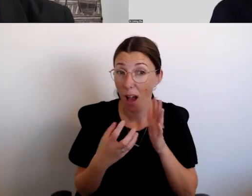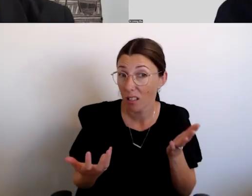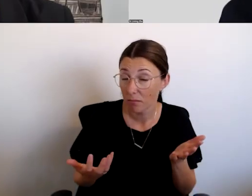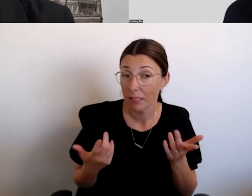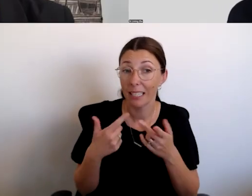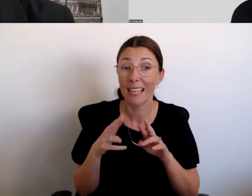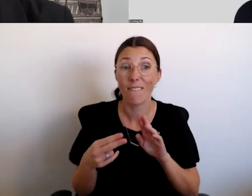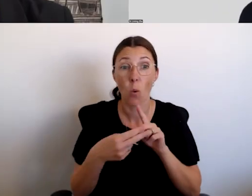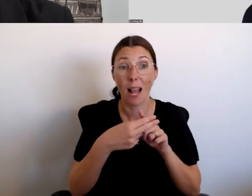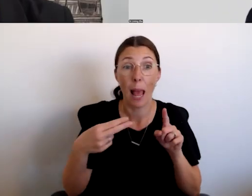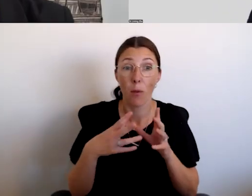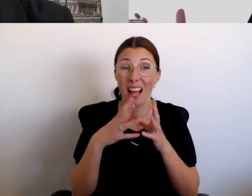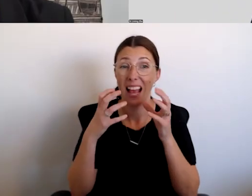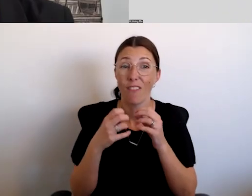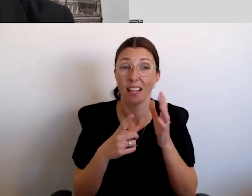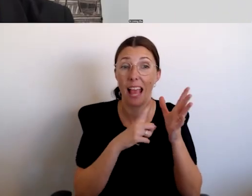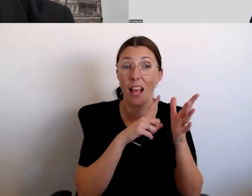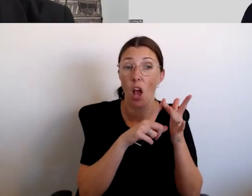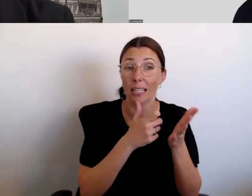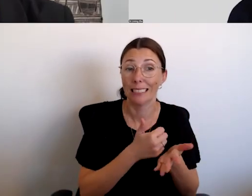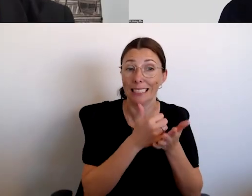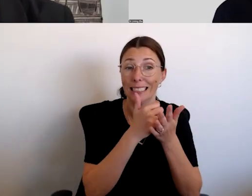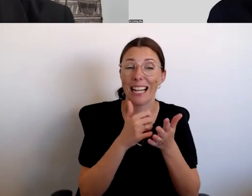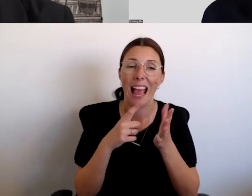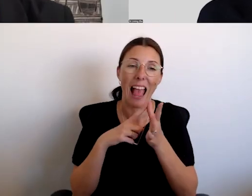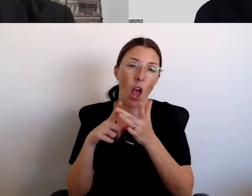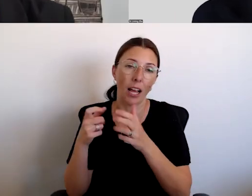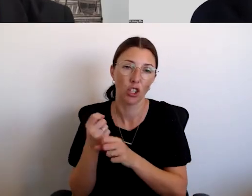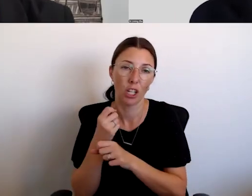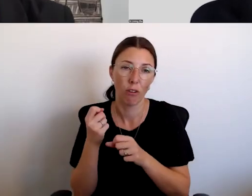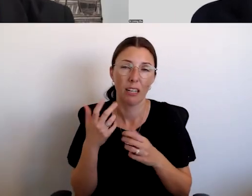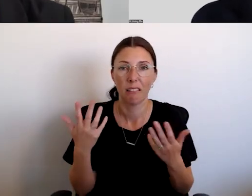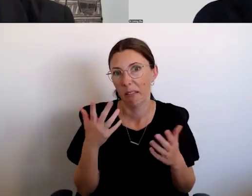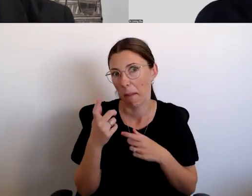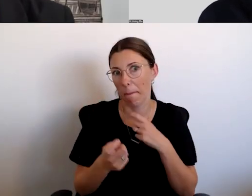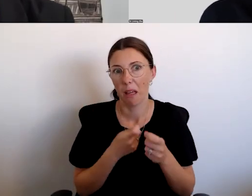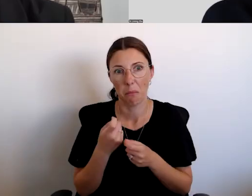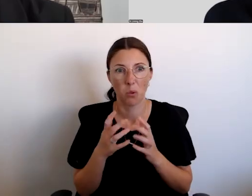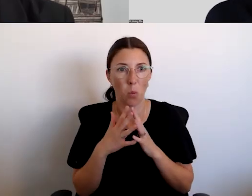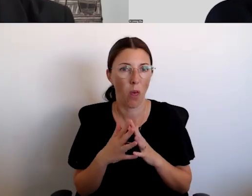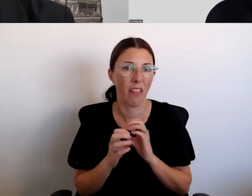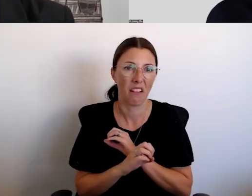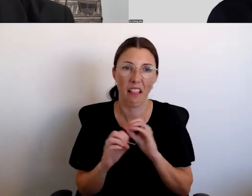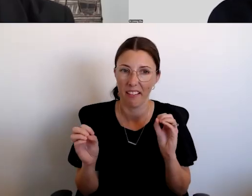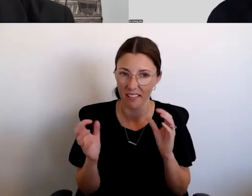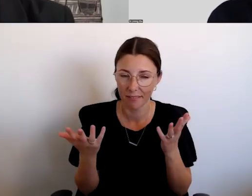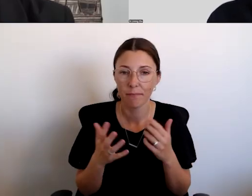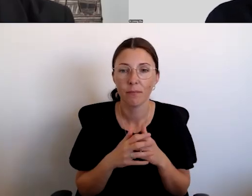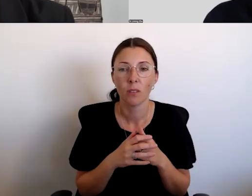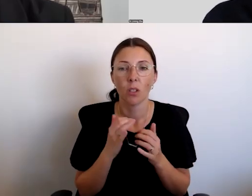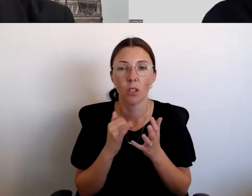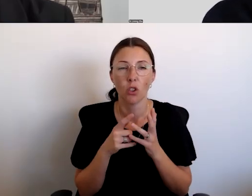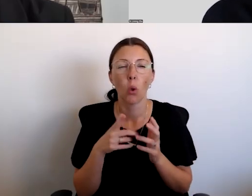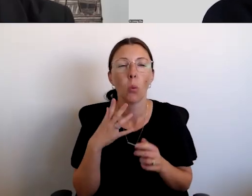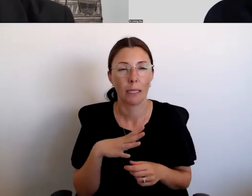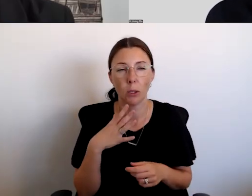as AI assisted or generated or involved, then it becomes meaningless. Every piece of work is that. So we have to make a trade-off in that